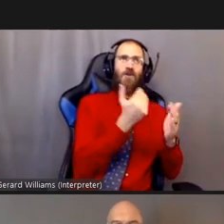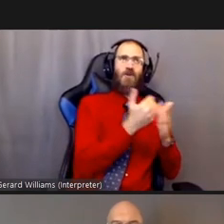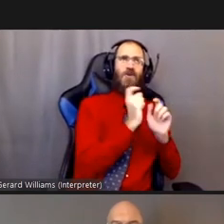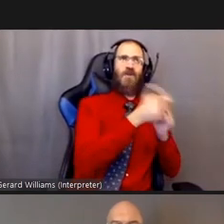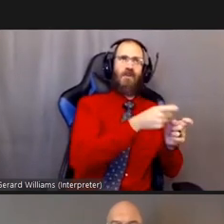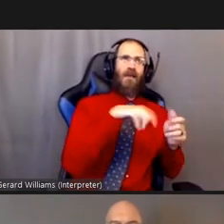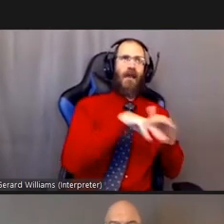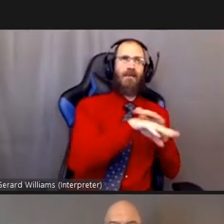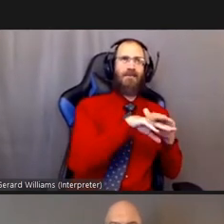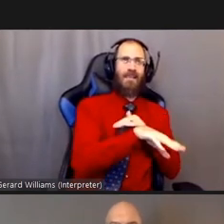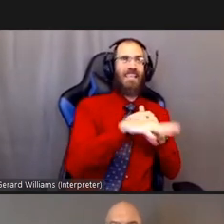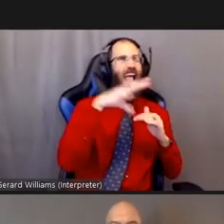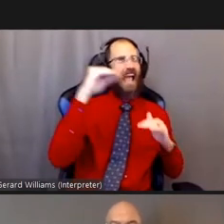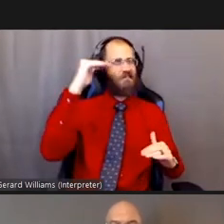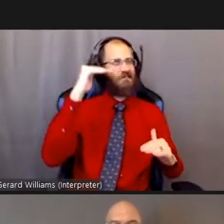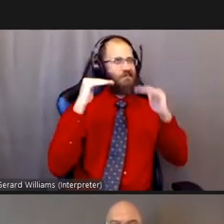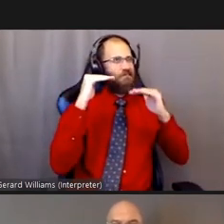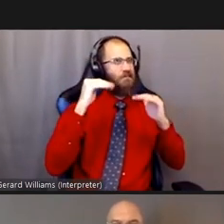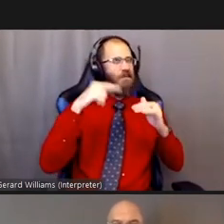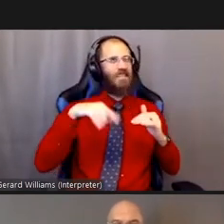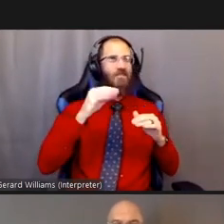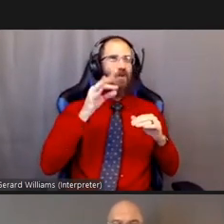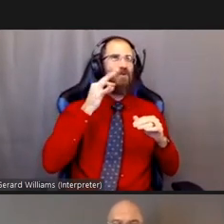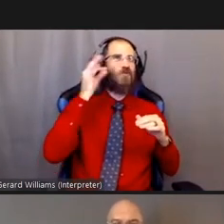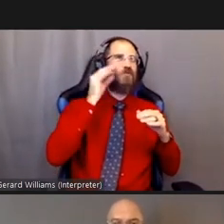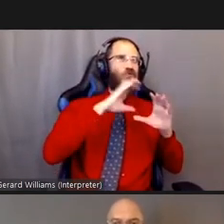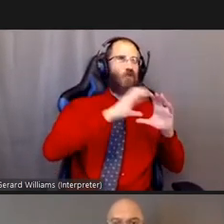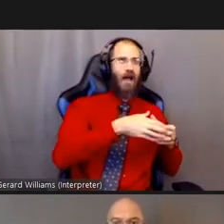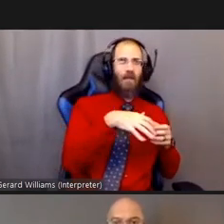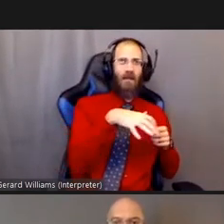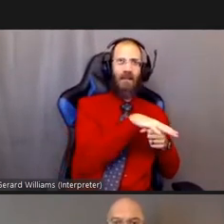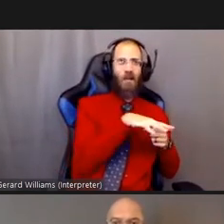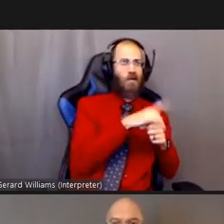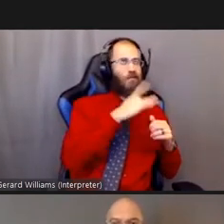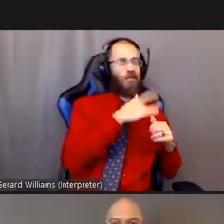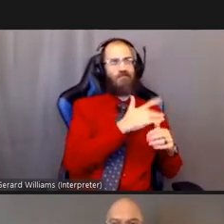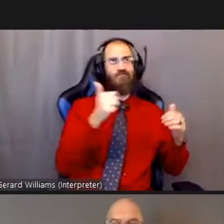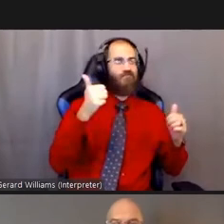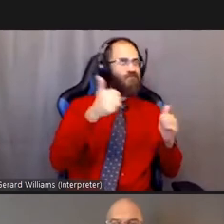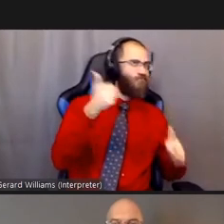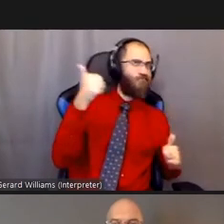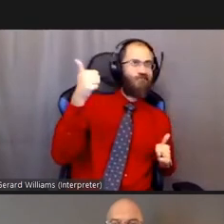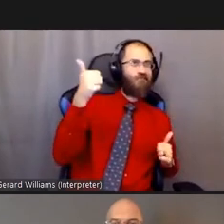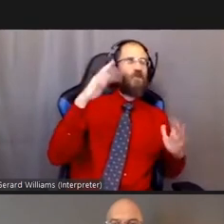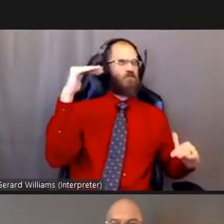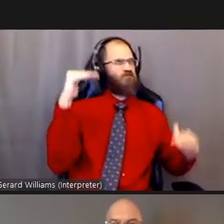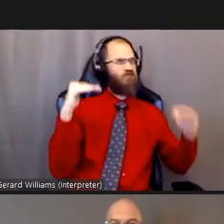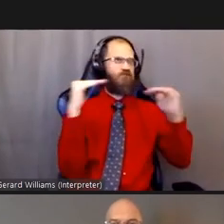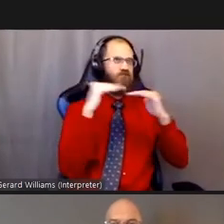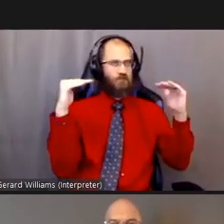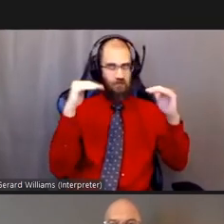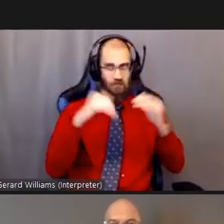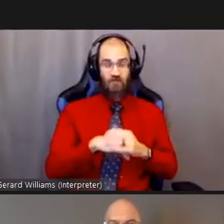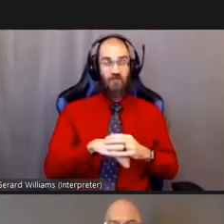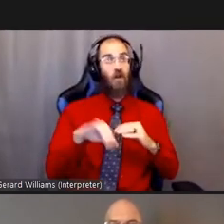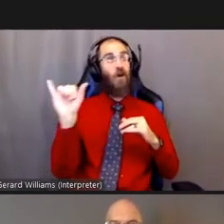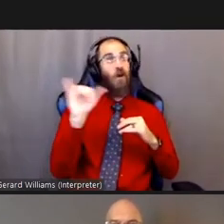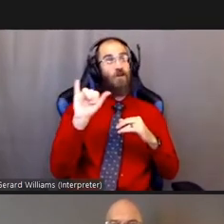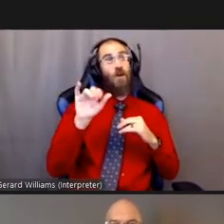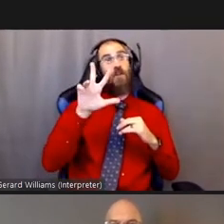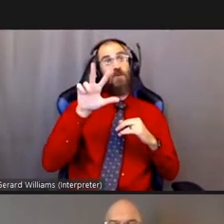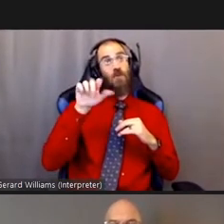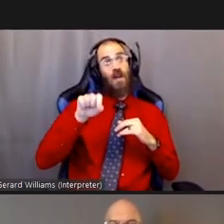areas. In a similar but different way, our approach in other bands such as 3.45 to